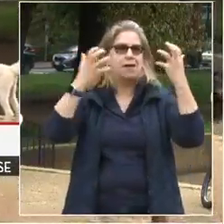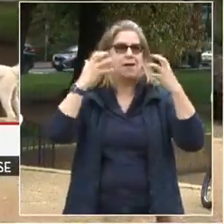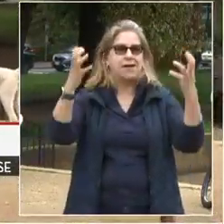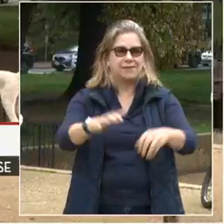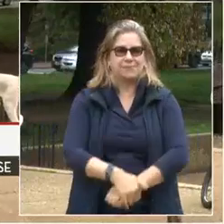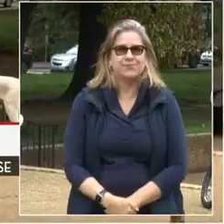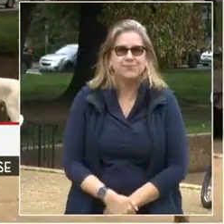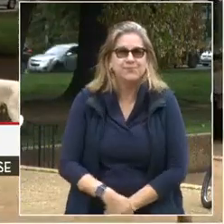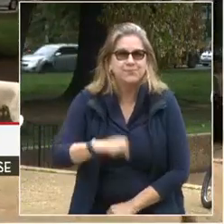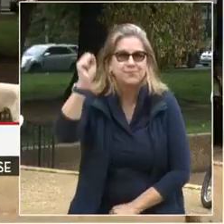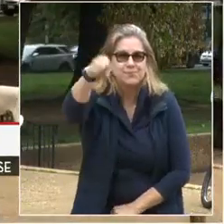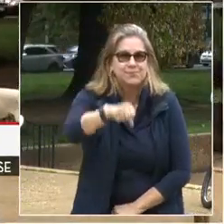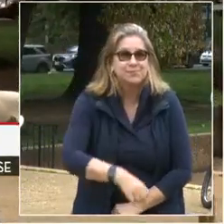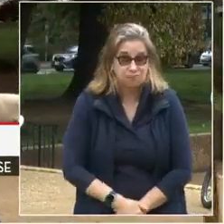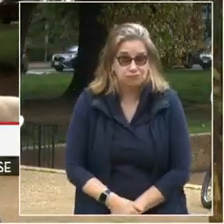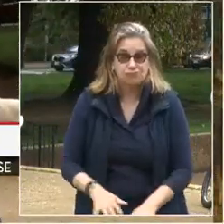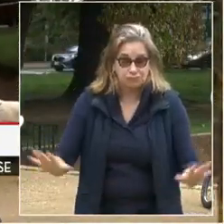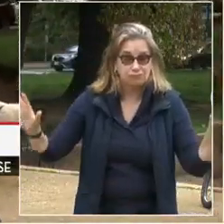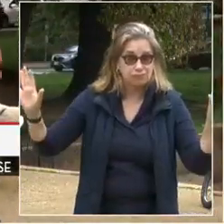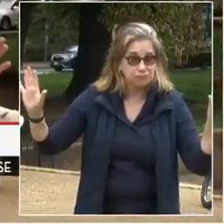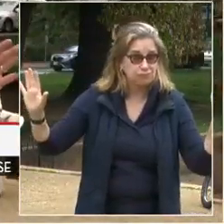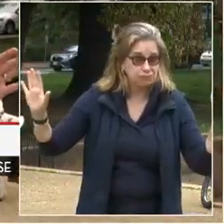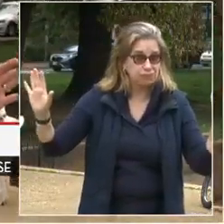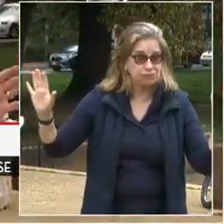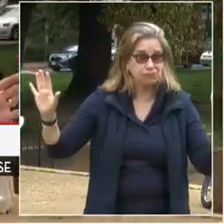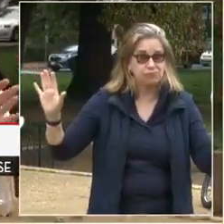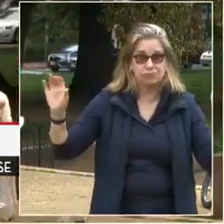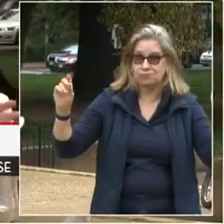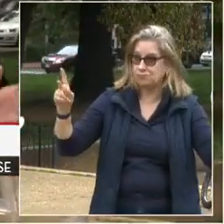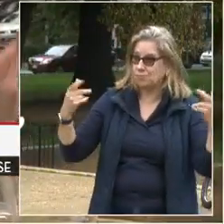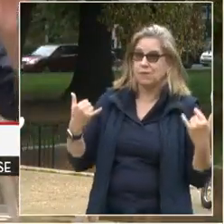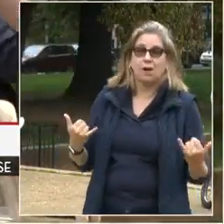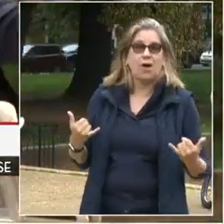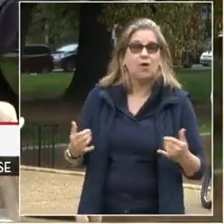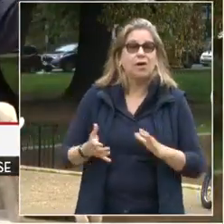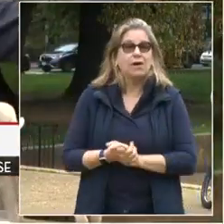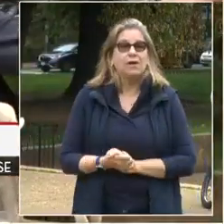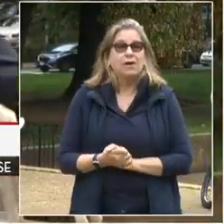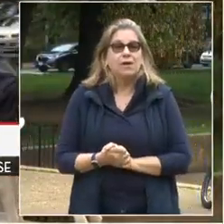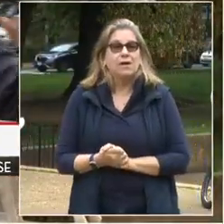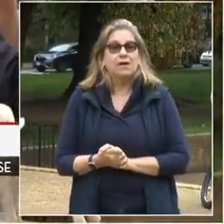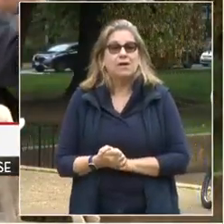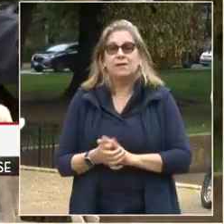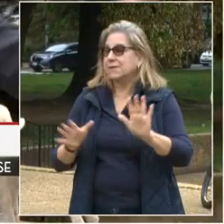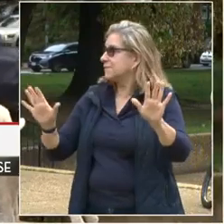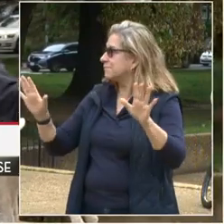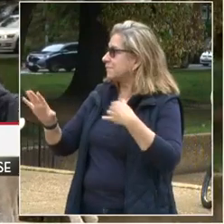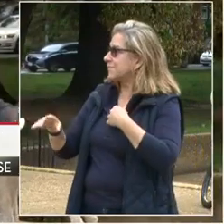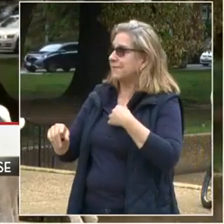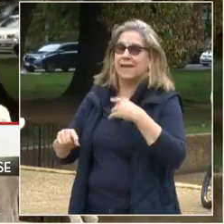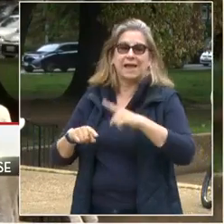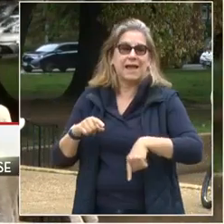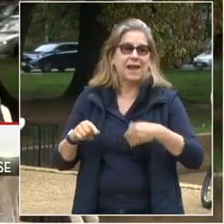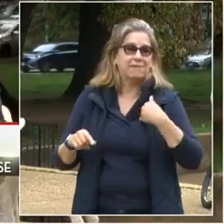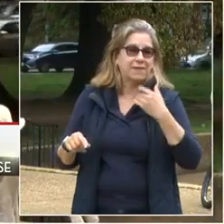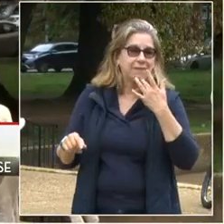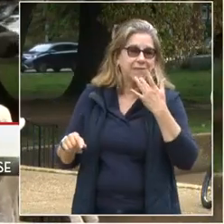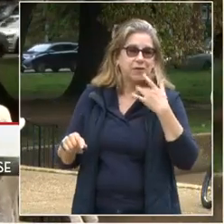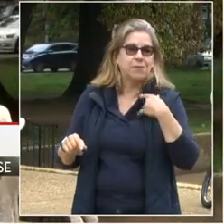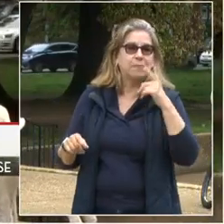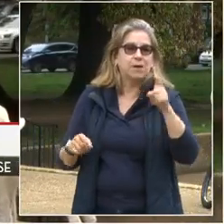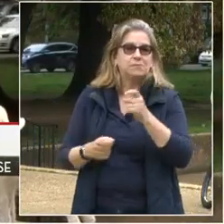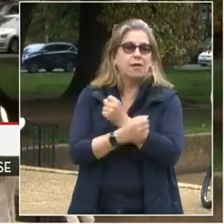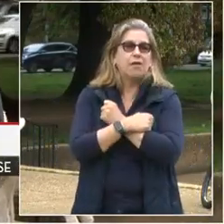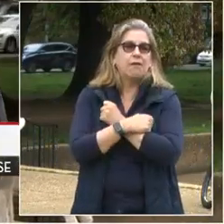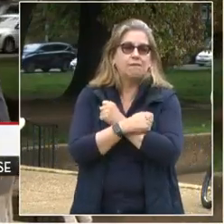All right, now, the mayor, of course, can't have a favorite, right? Like, she's got to spread the love evenly over all of the Bike to School